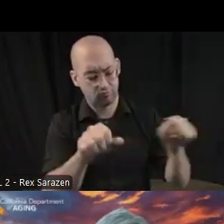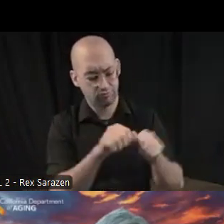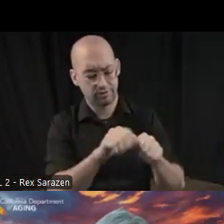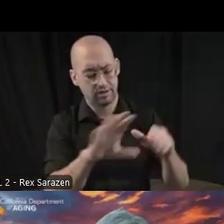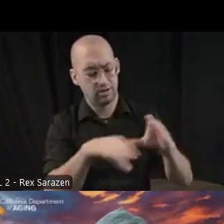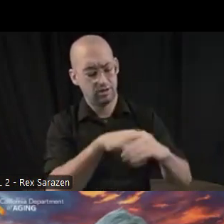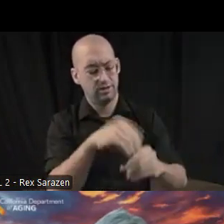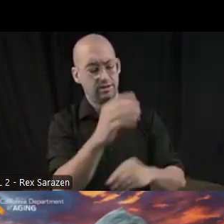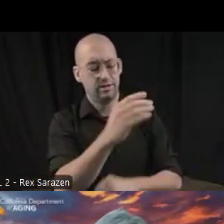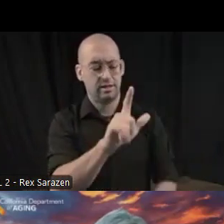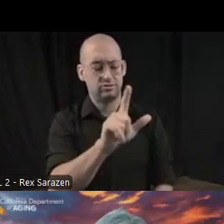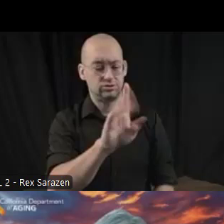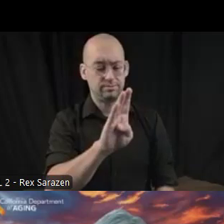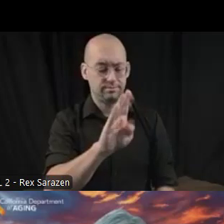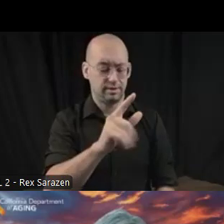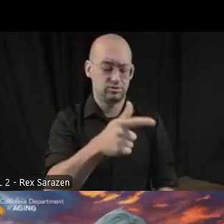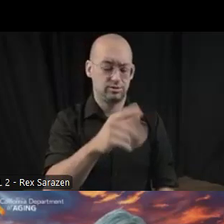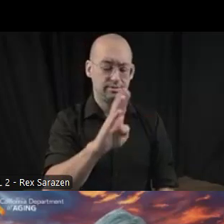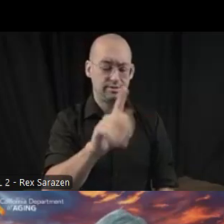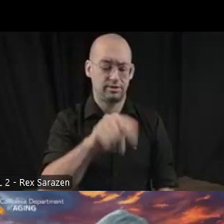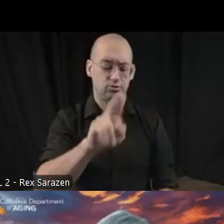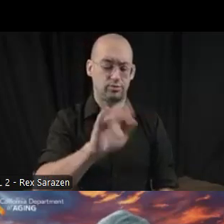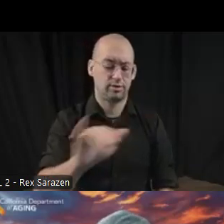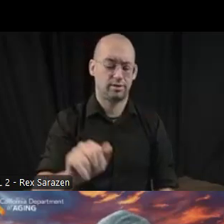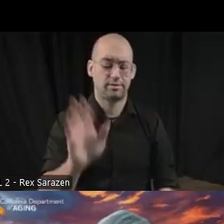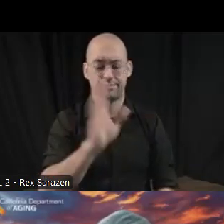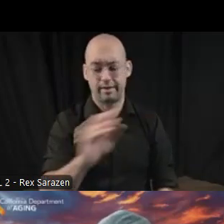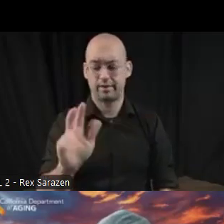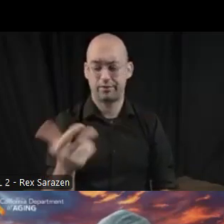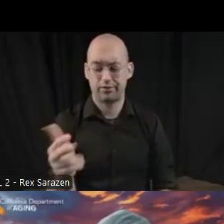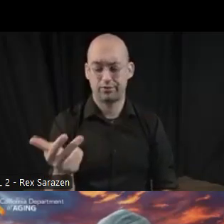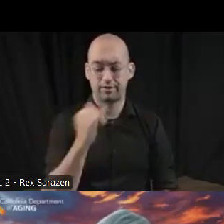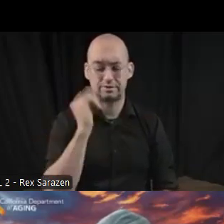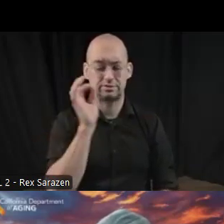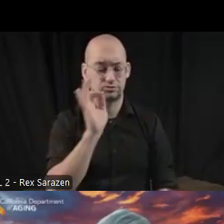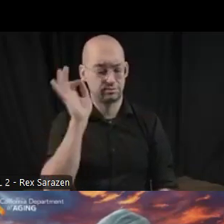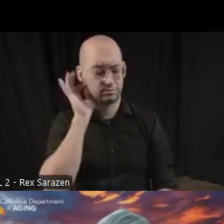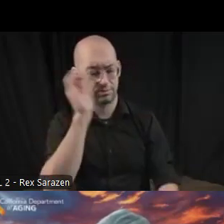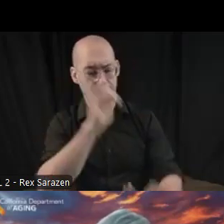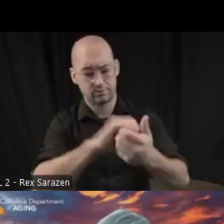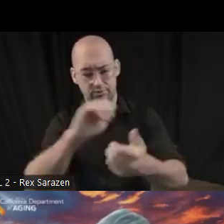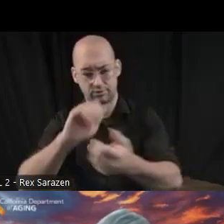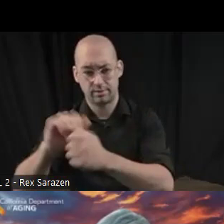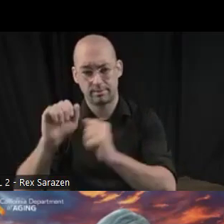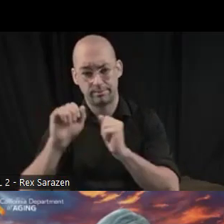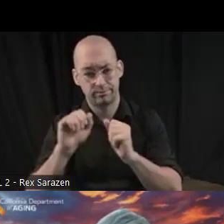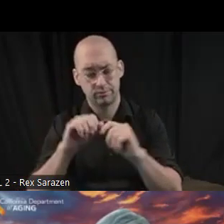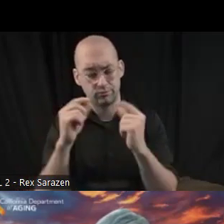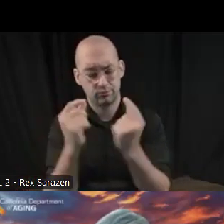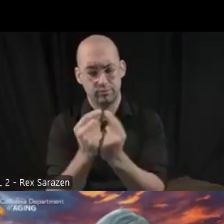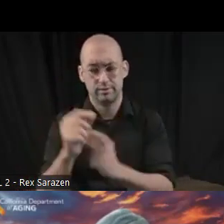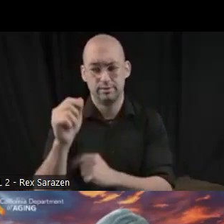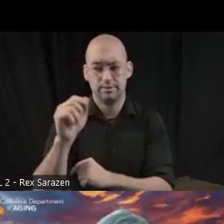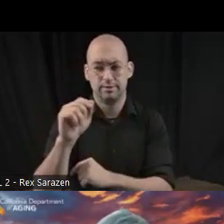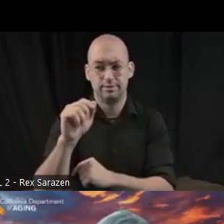older adults. So, and the third one being our tribal partner population of older adults. But Gia will